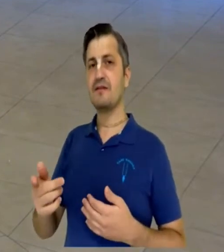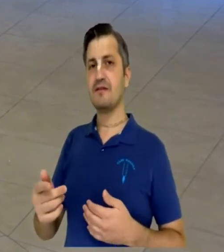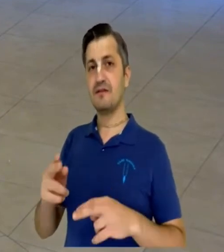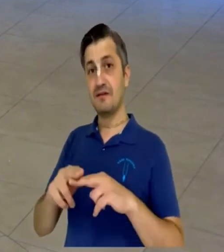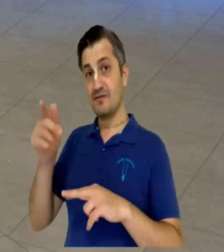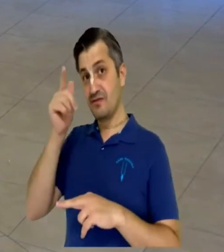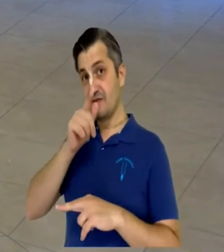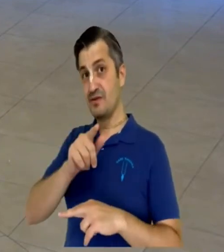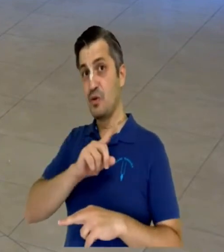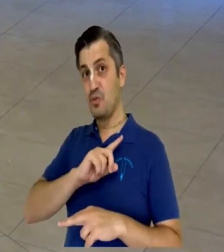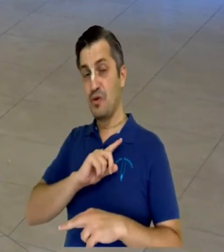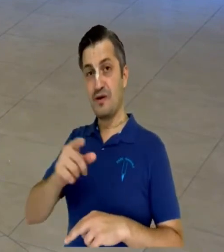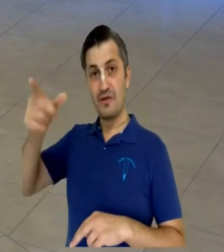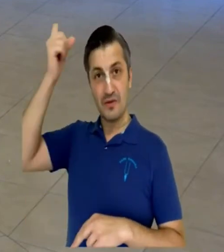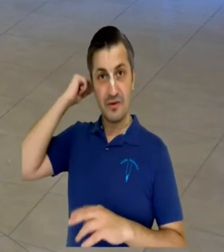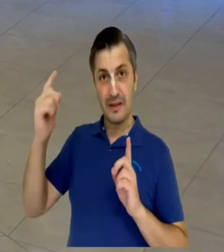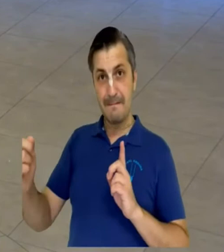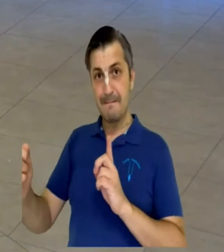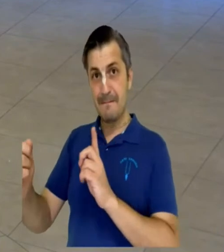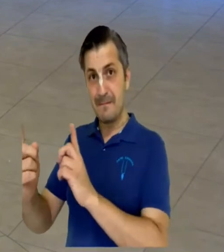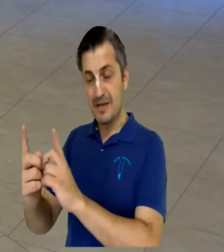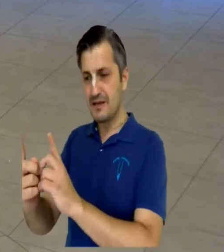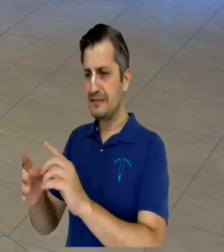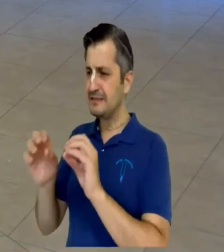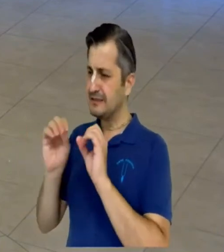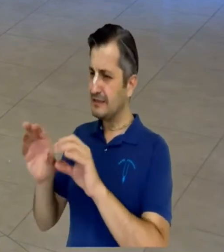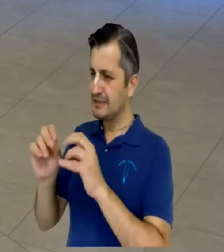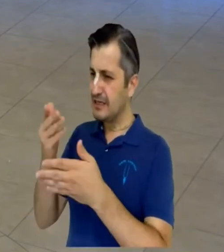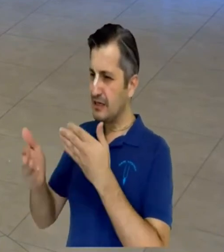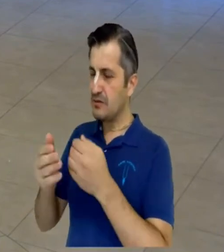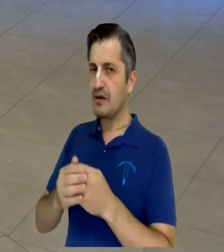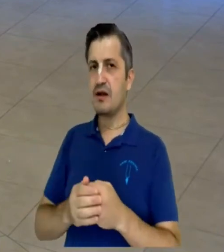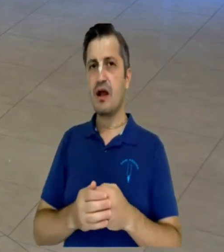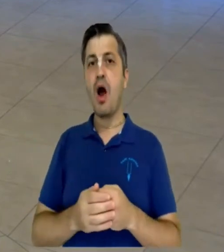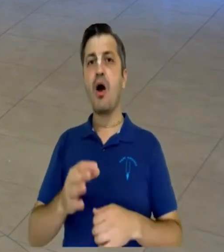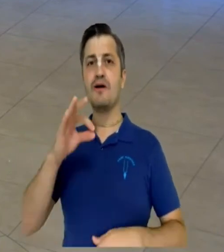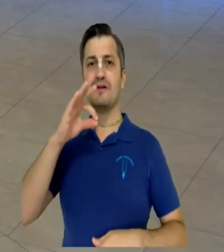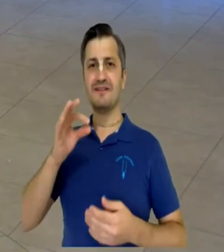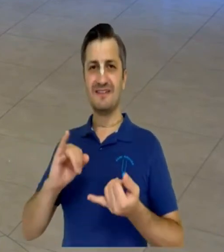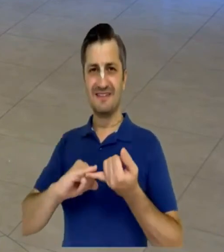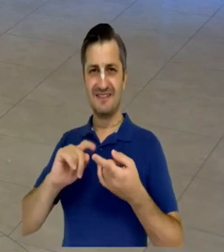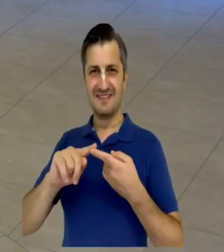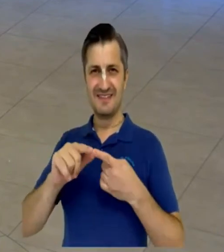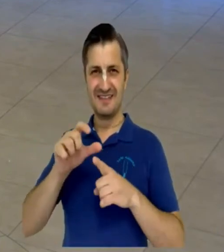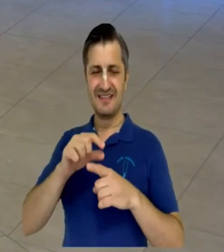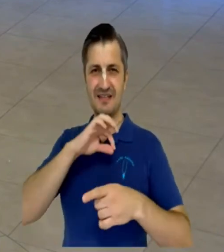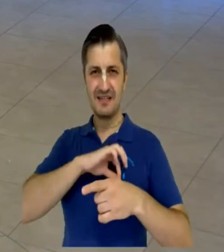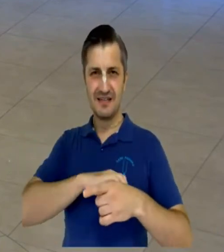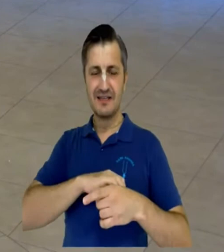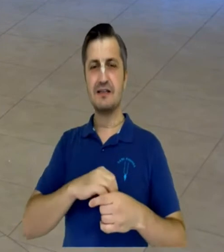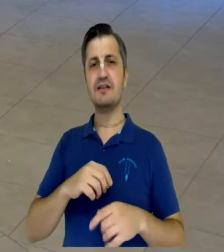Lord. Then that kind of all the preparation of the ground that we can start with